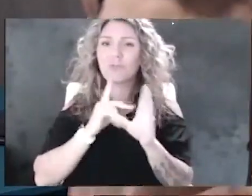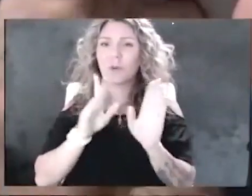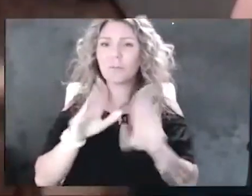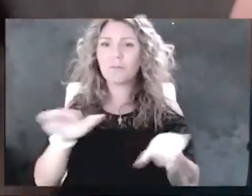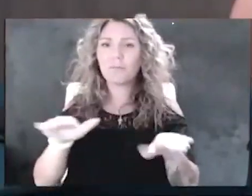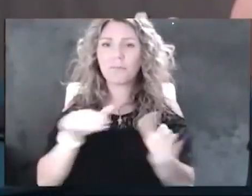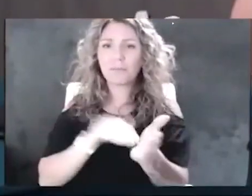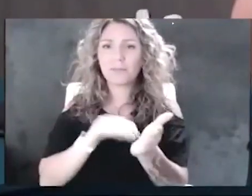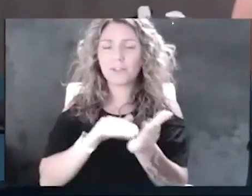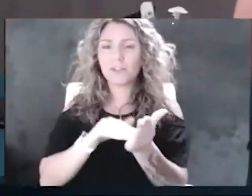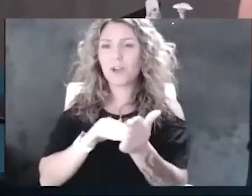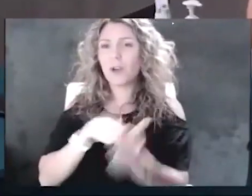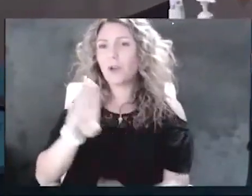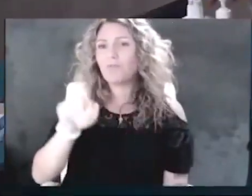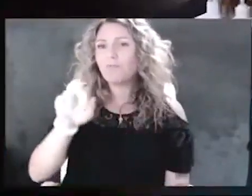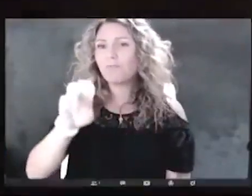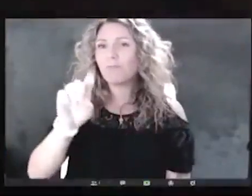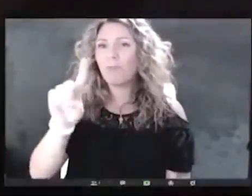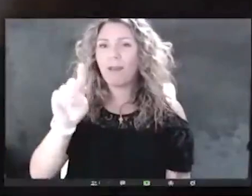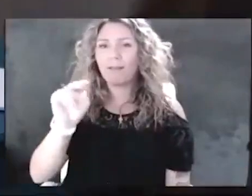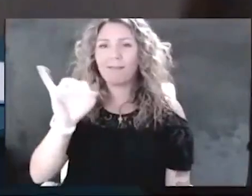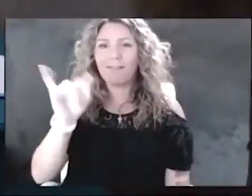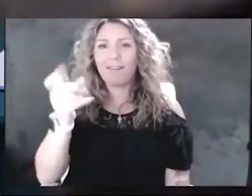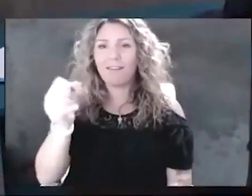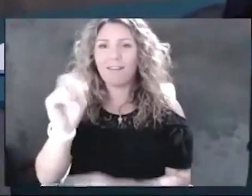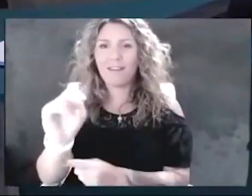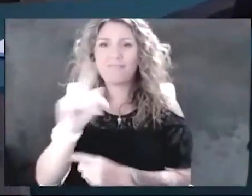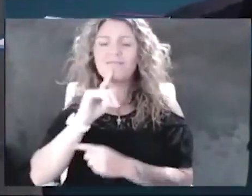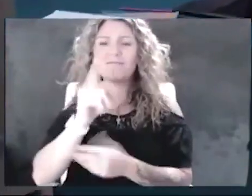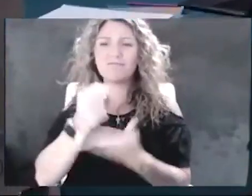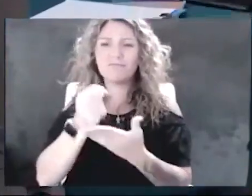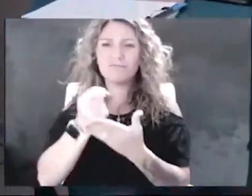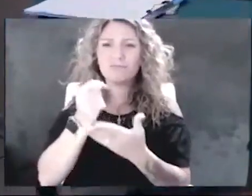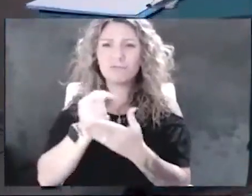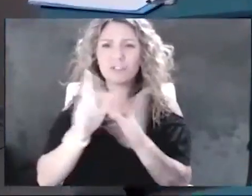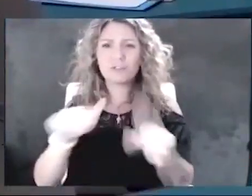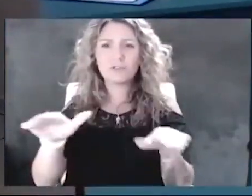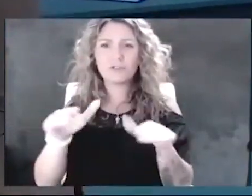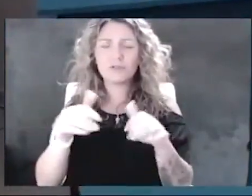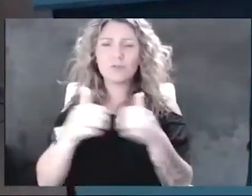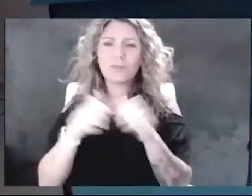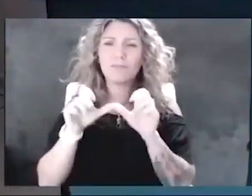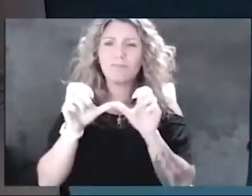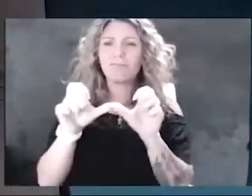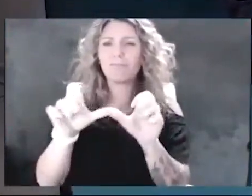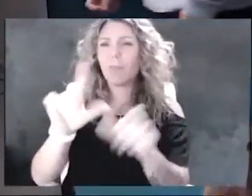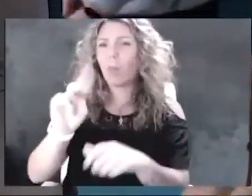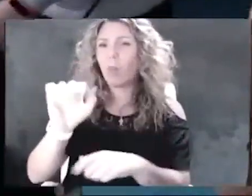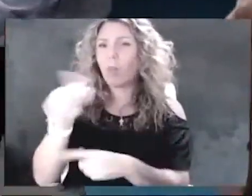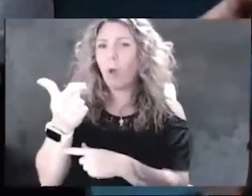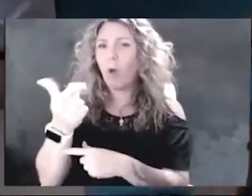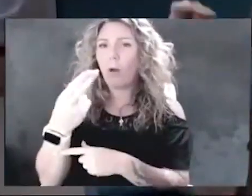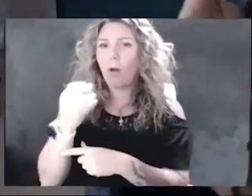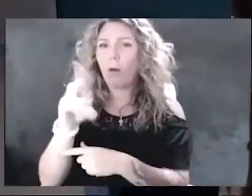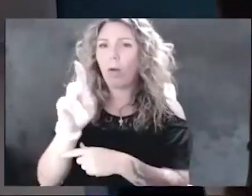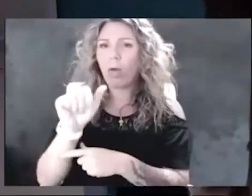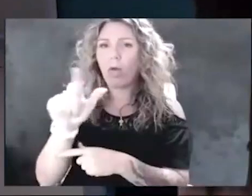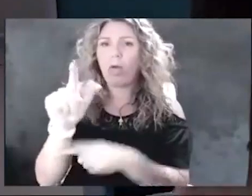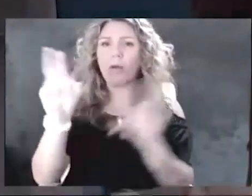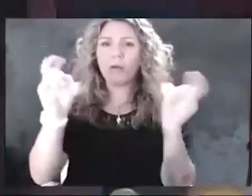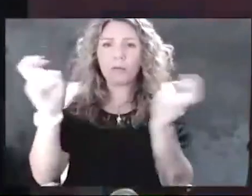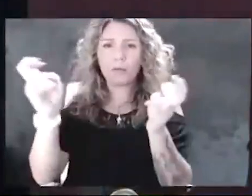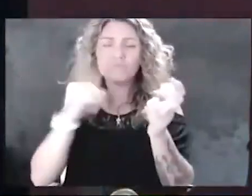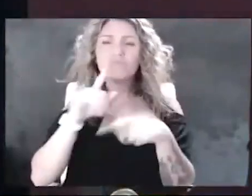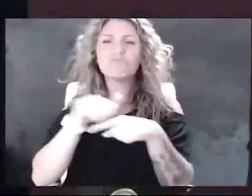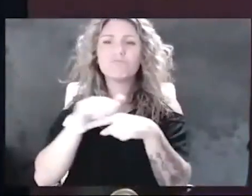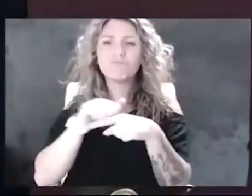is treating children for prolonged COVID symptoms or long haul. He is a trained pediatric rheumatologist, and we're going to be talking